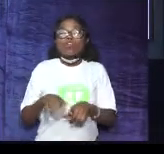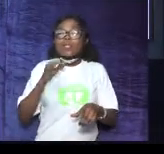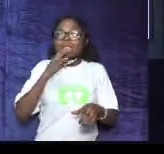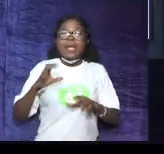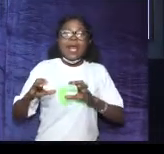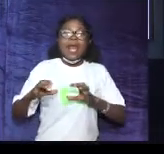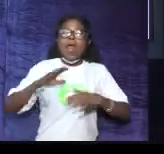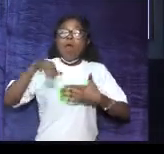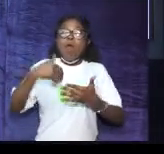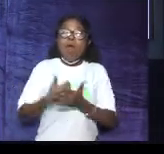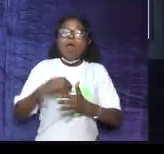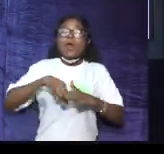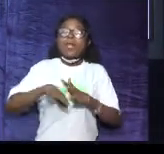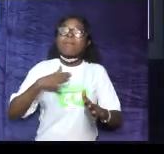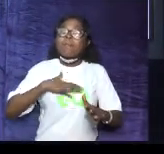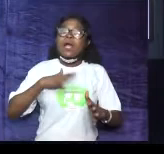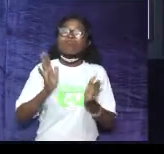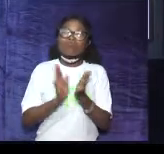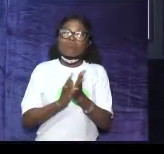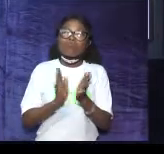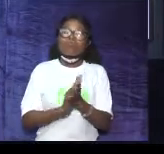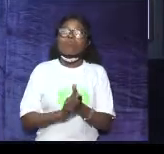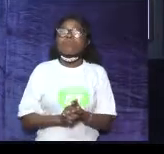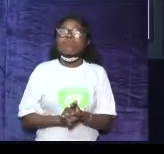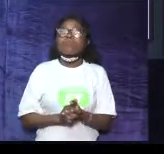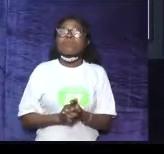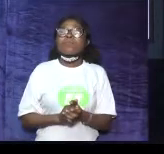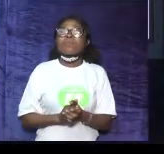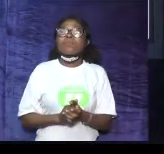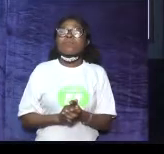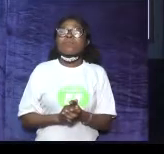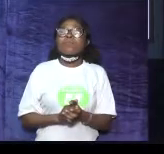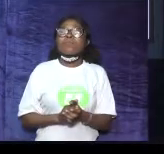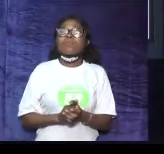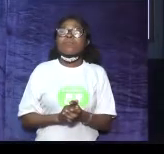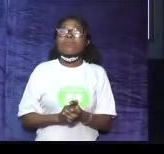also in existence in my school.